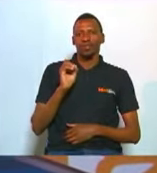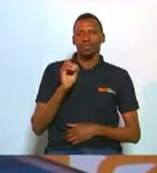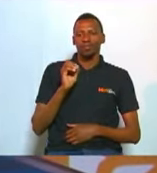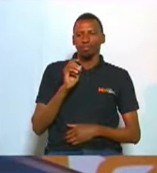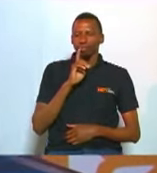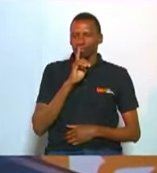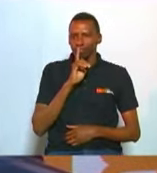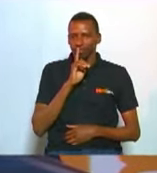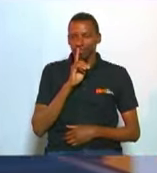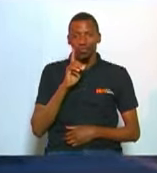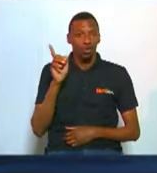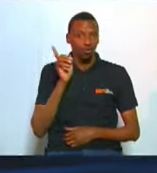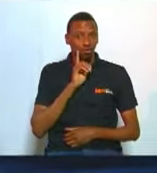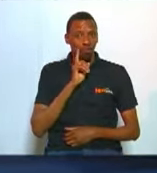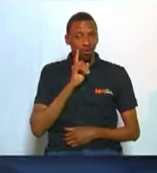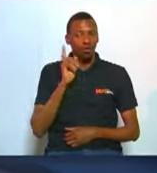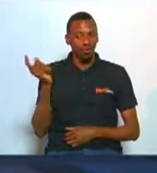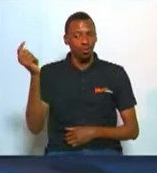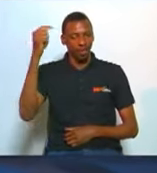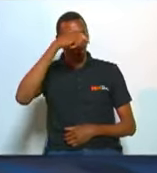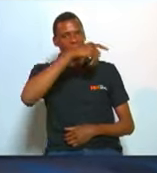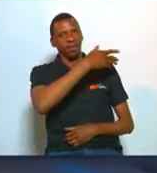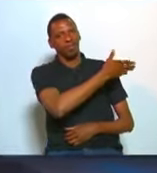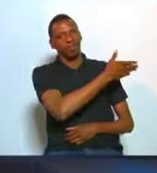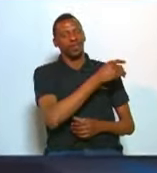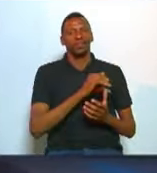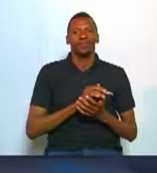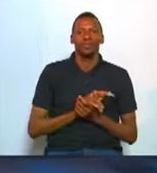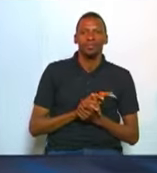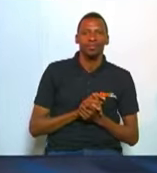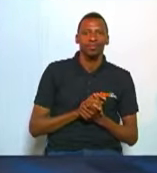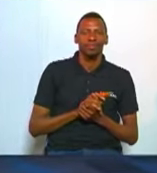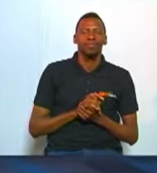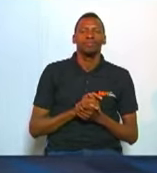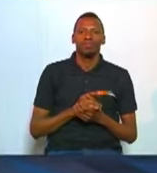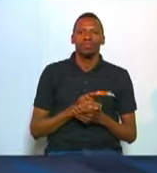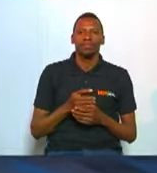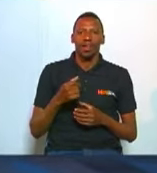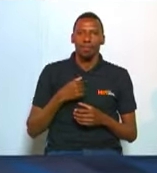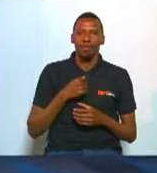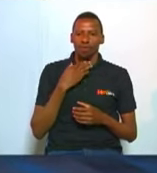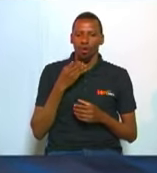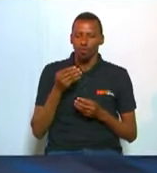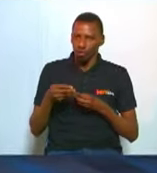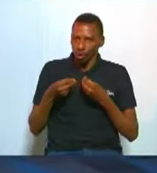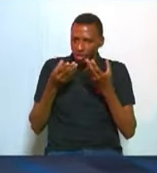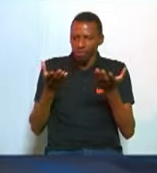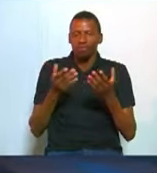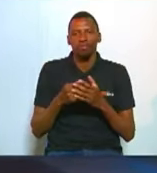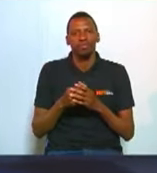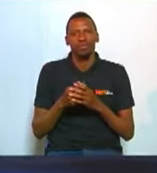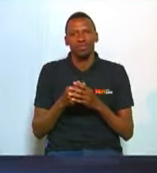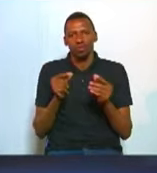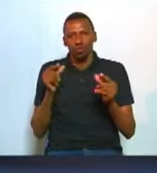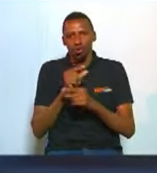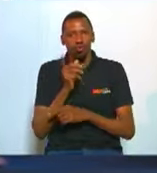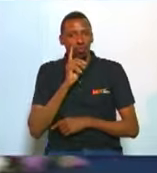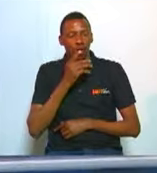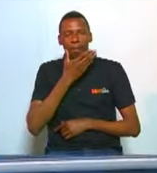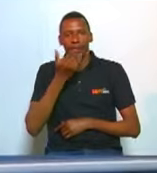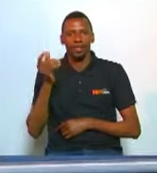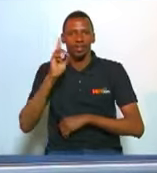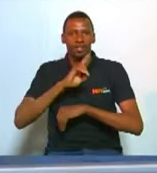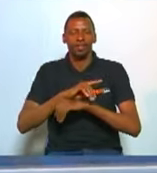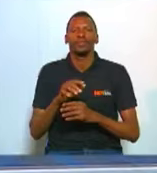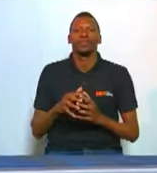Tomorrow you will see her here. Let me give you just an appetite and then tomorrow will be the best day.